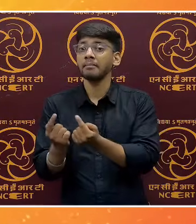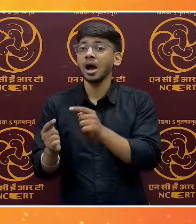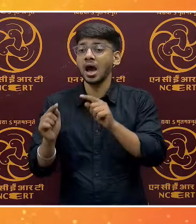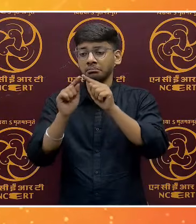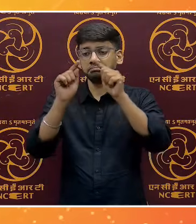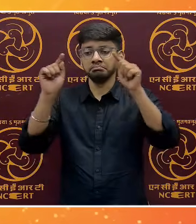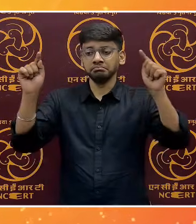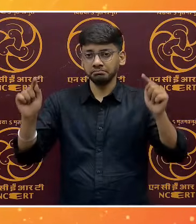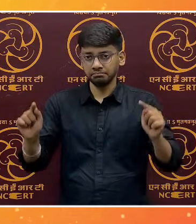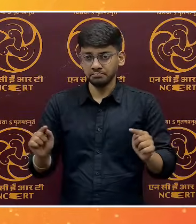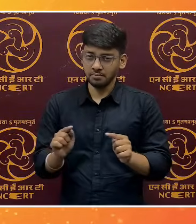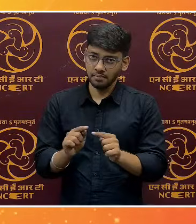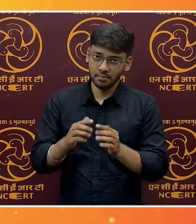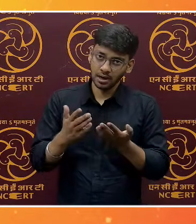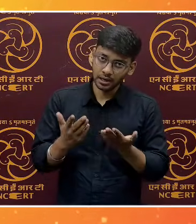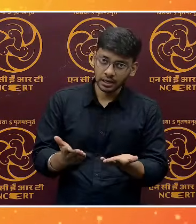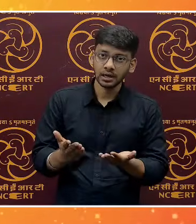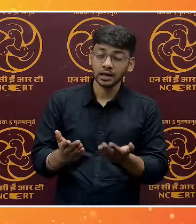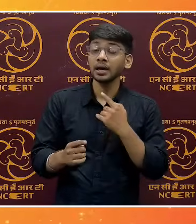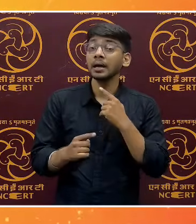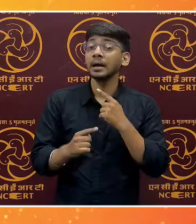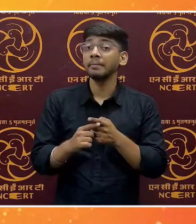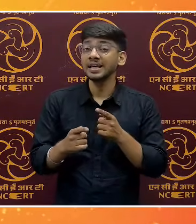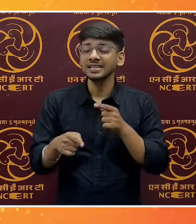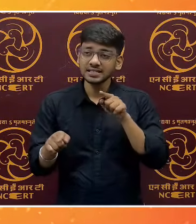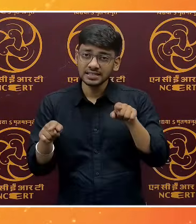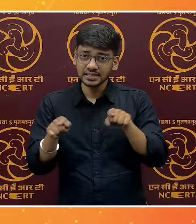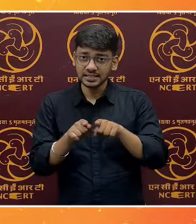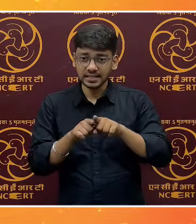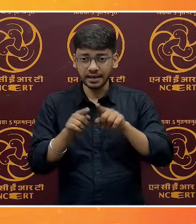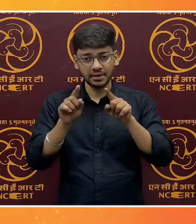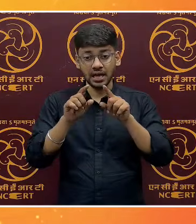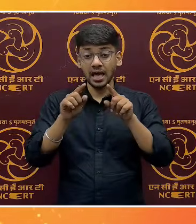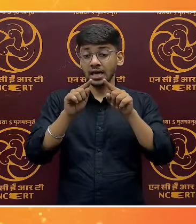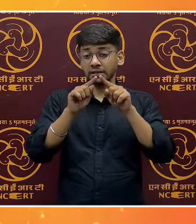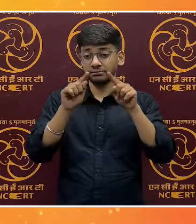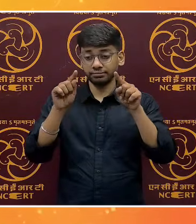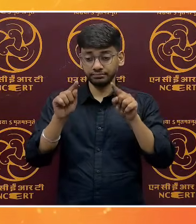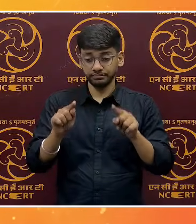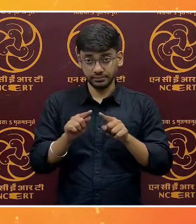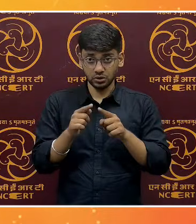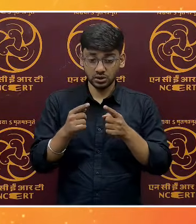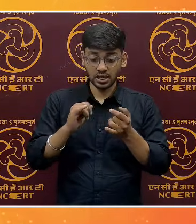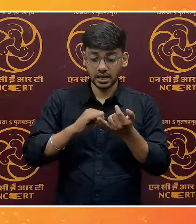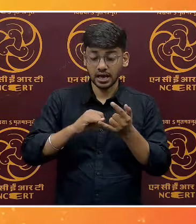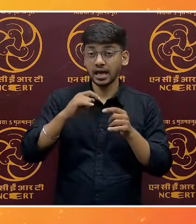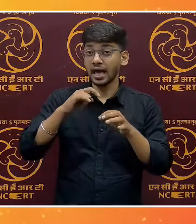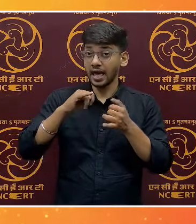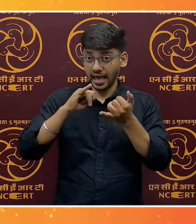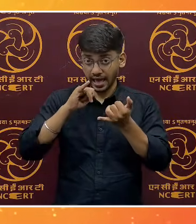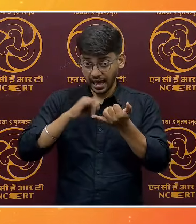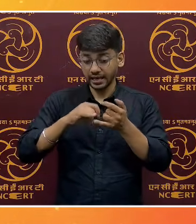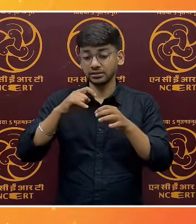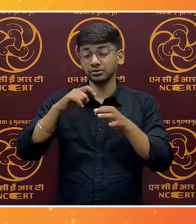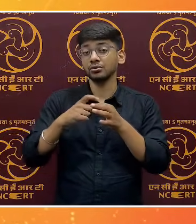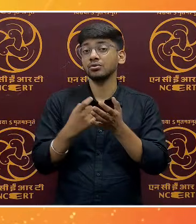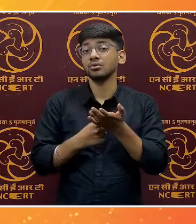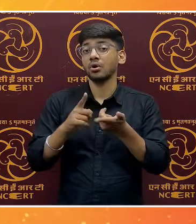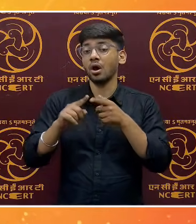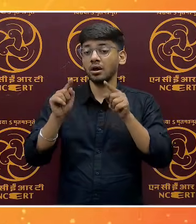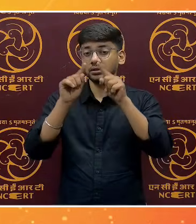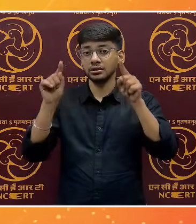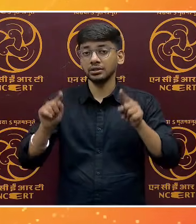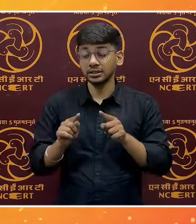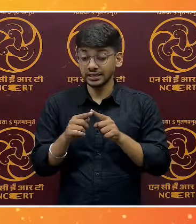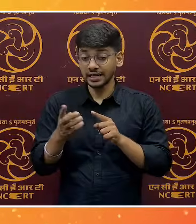a rectangular shape, because a square is also one type of rectangle which has all the 4 sides are equal. Here the